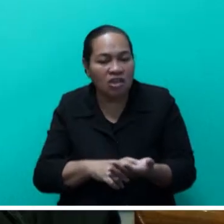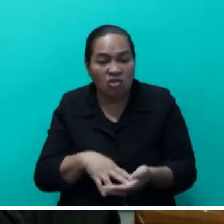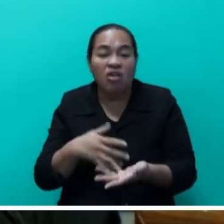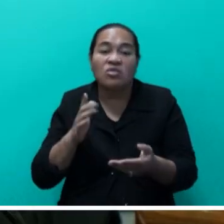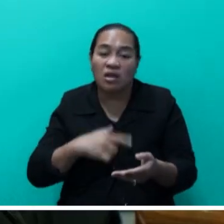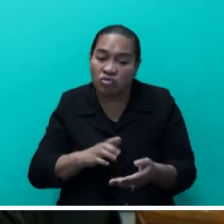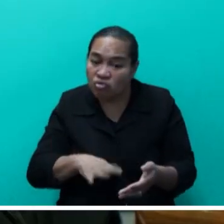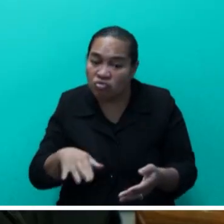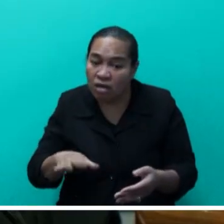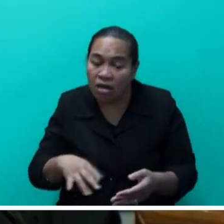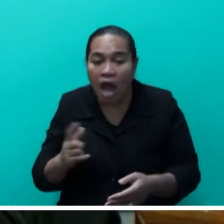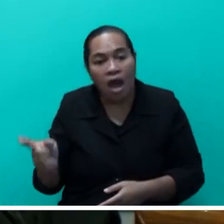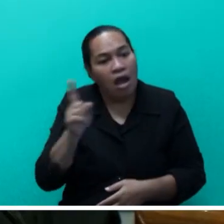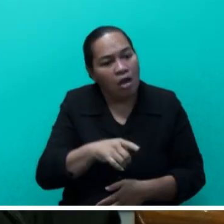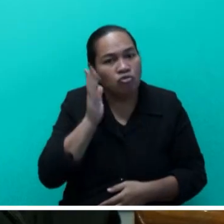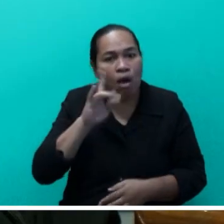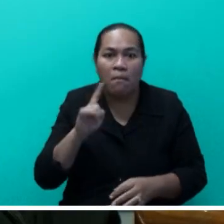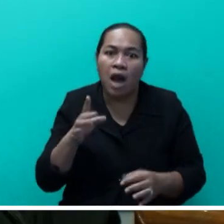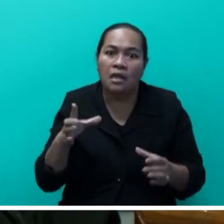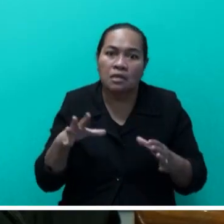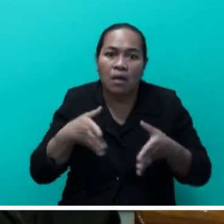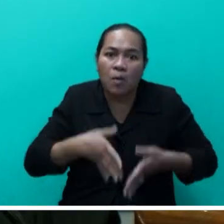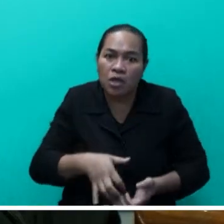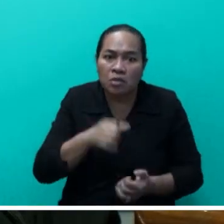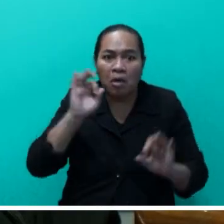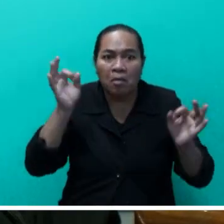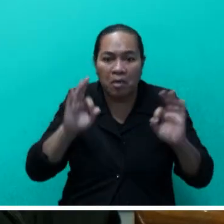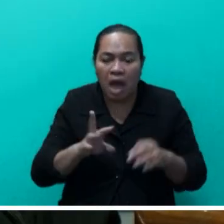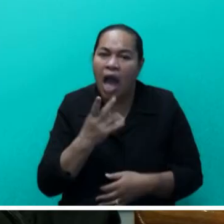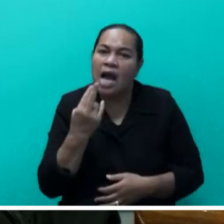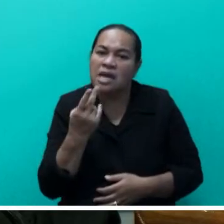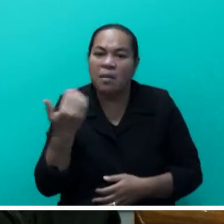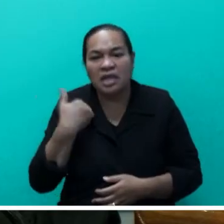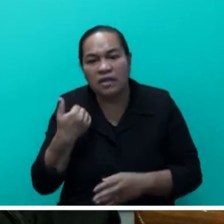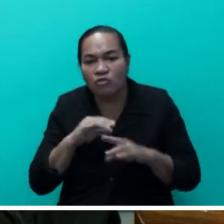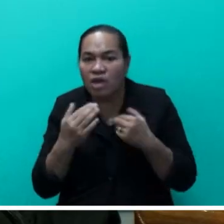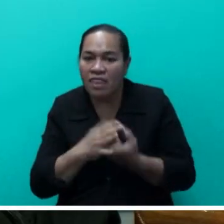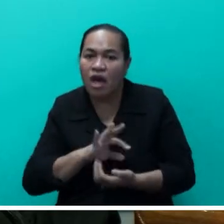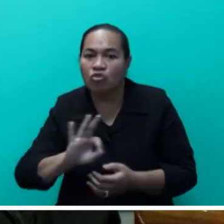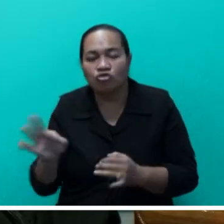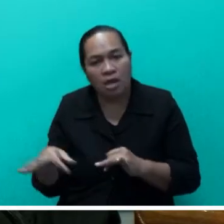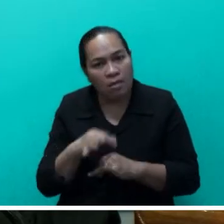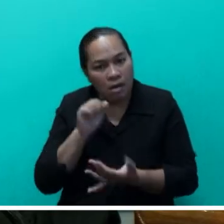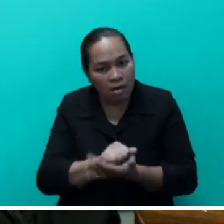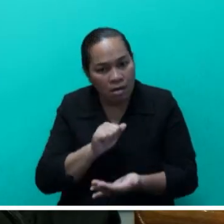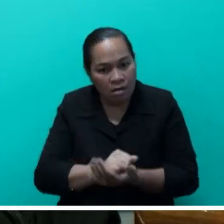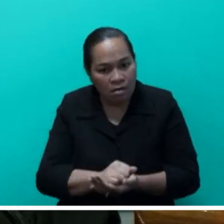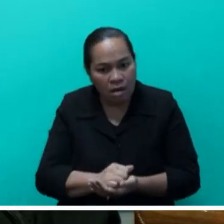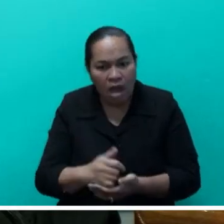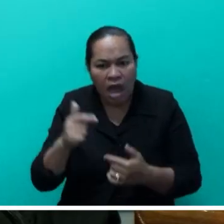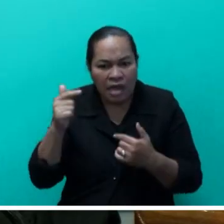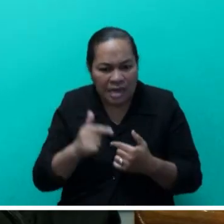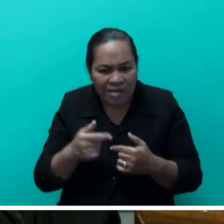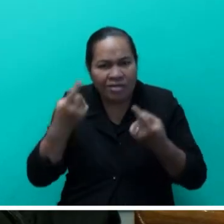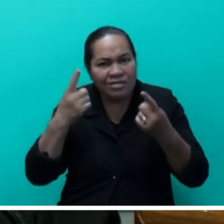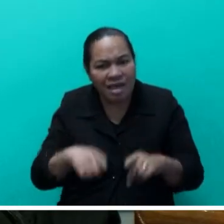attending school without birth certificates, couples living together without being officially married, lack of death certificates for those who have